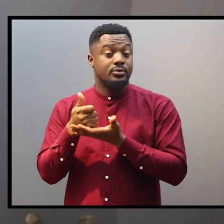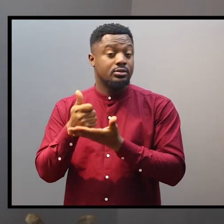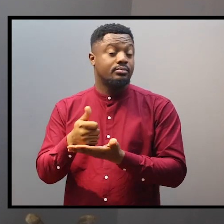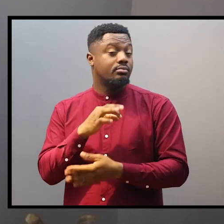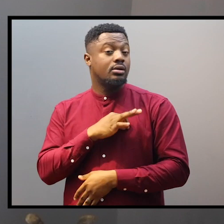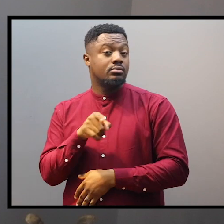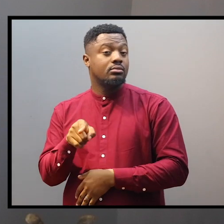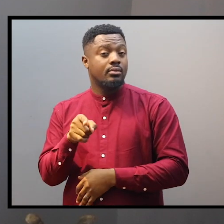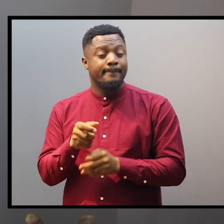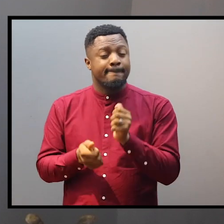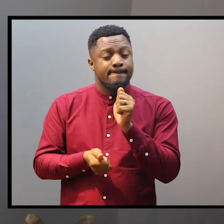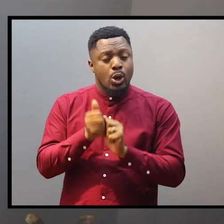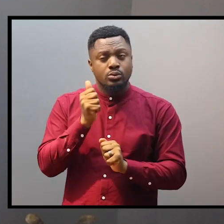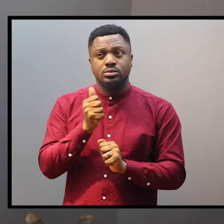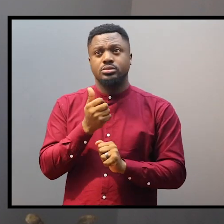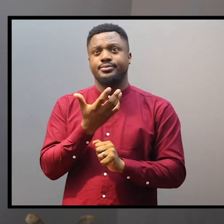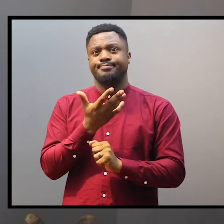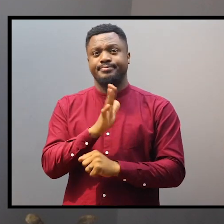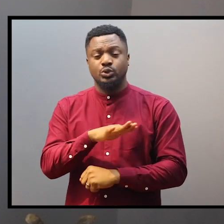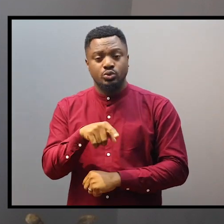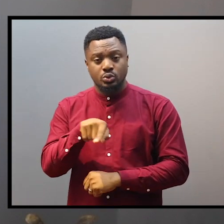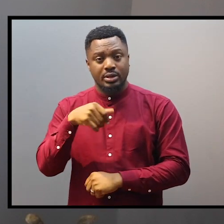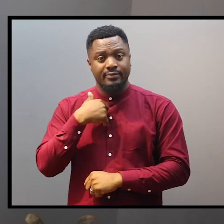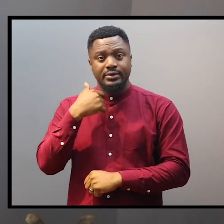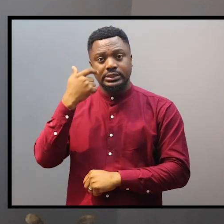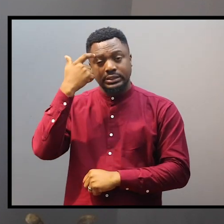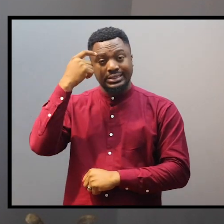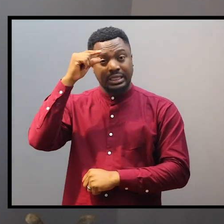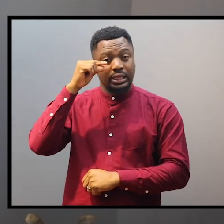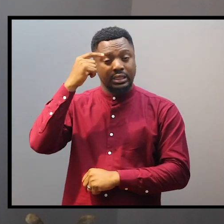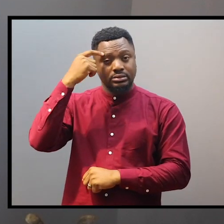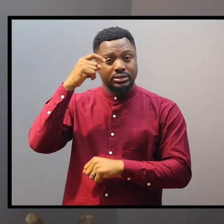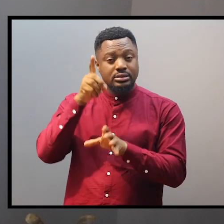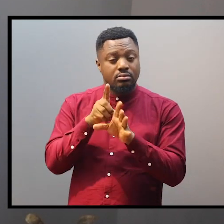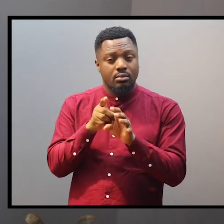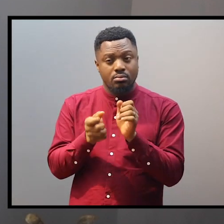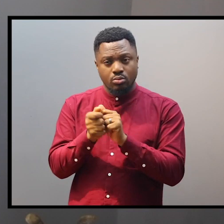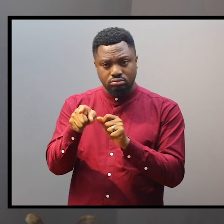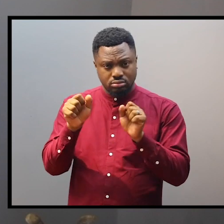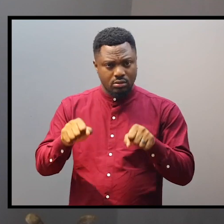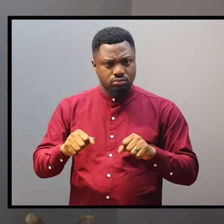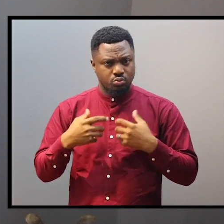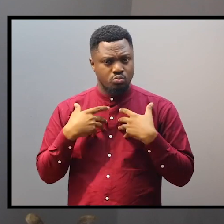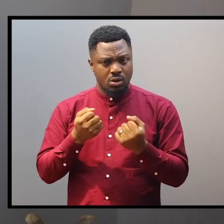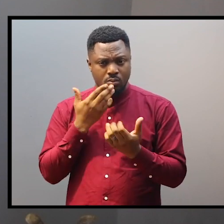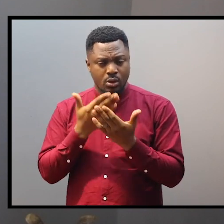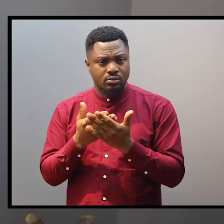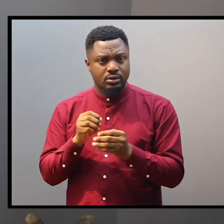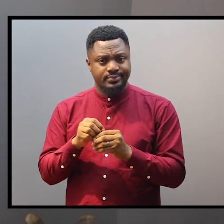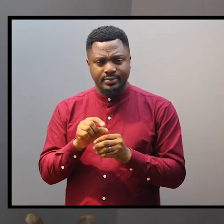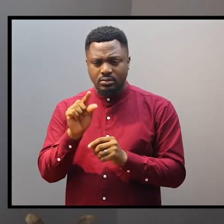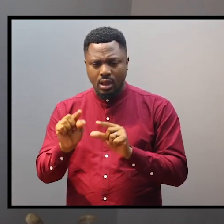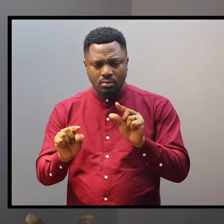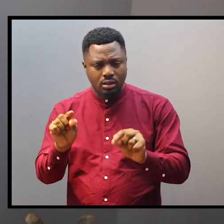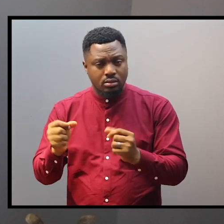work best for the child. For most of the children who have intellectual disability, they are able to do well